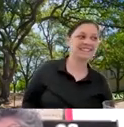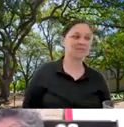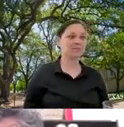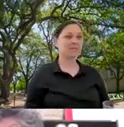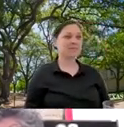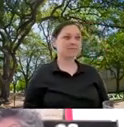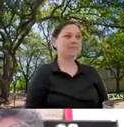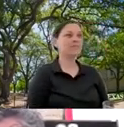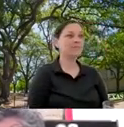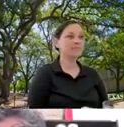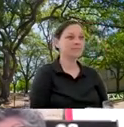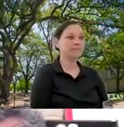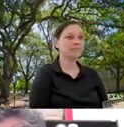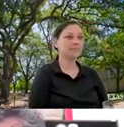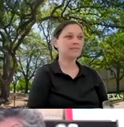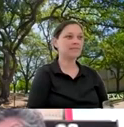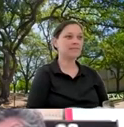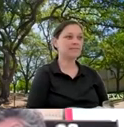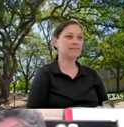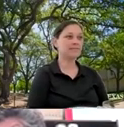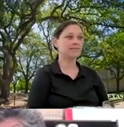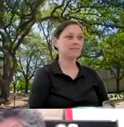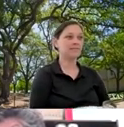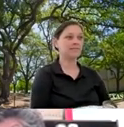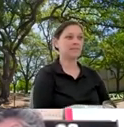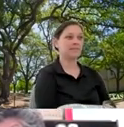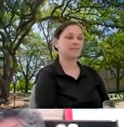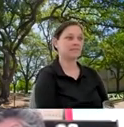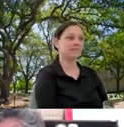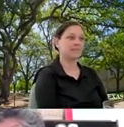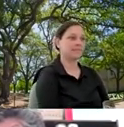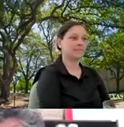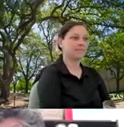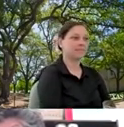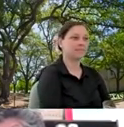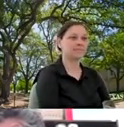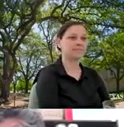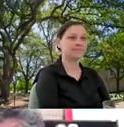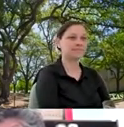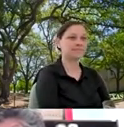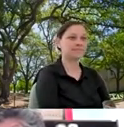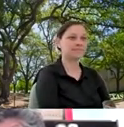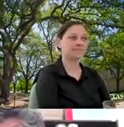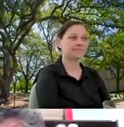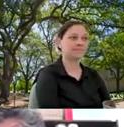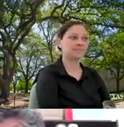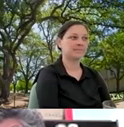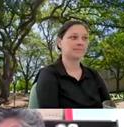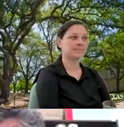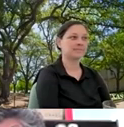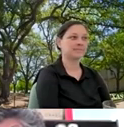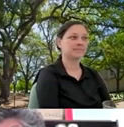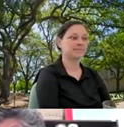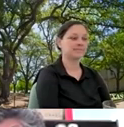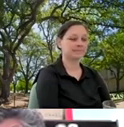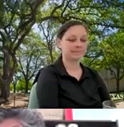should get a replacement. So who do I need to email about that, the email of the replacement, so that